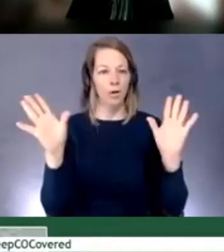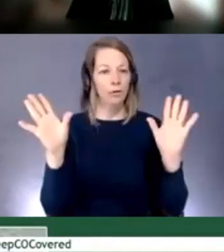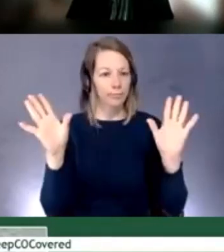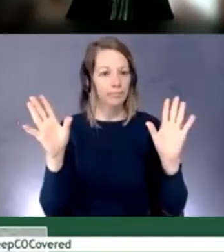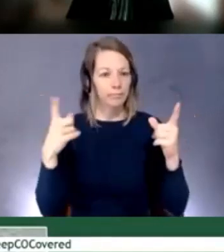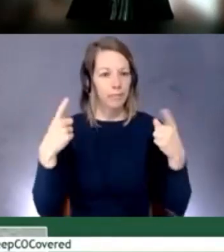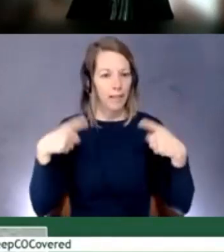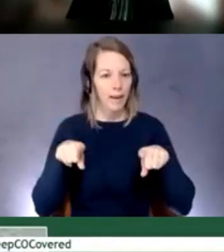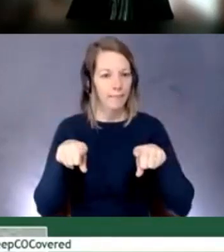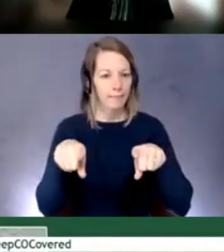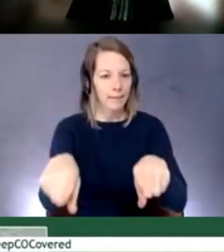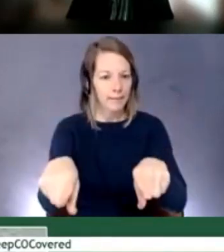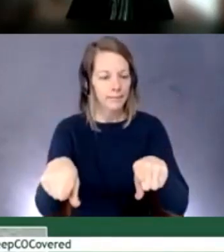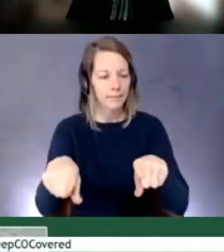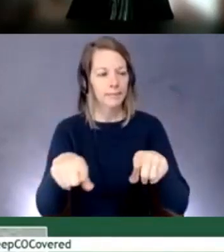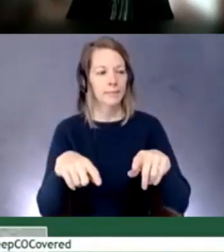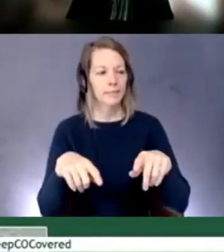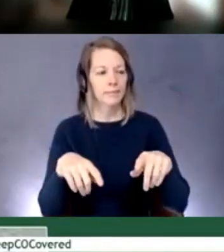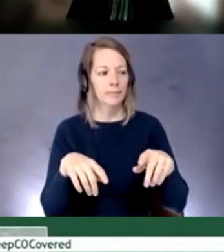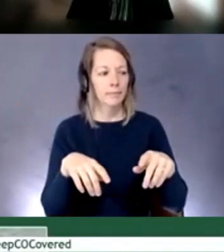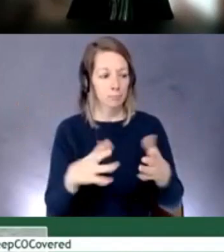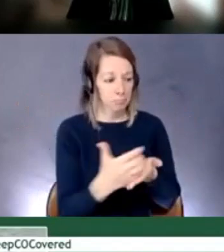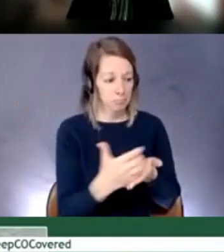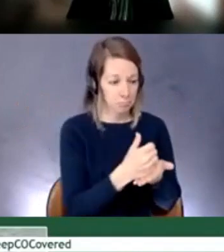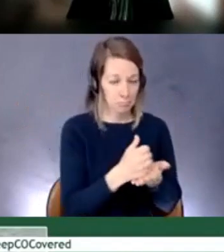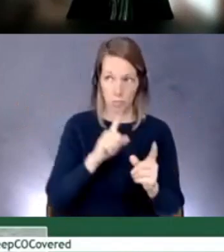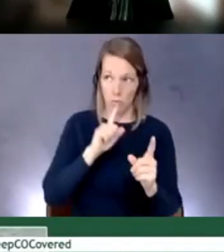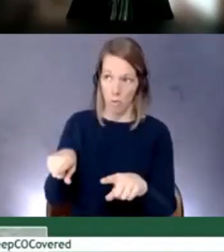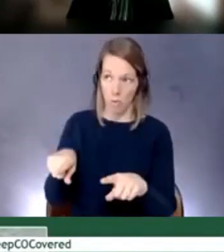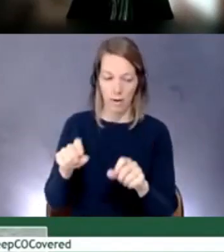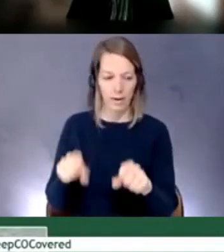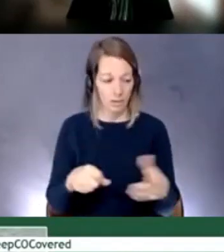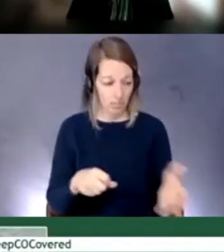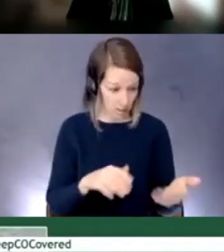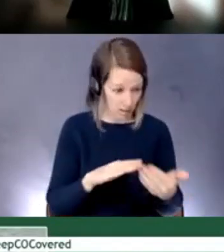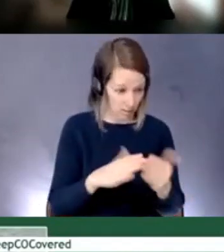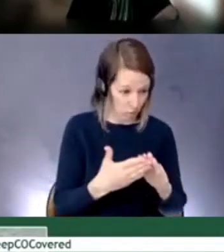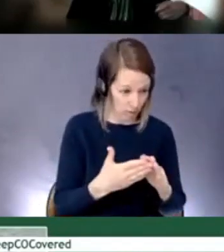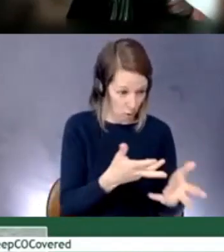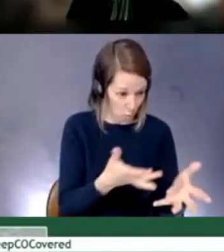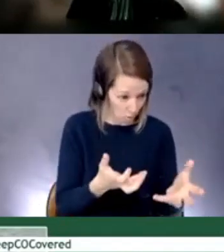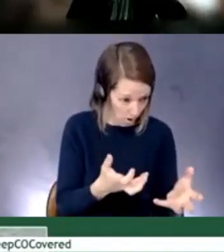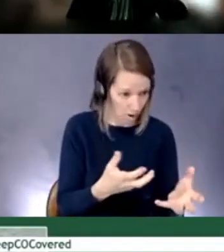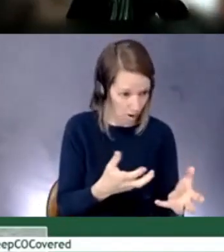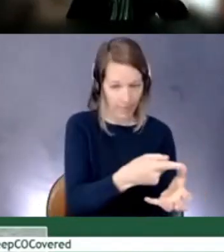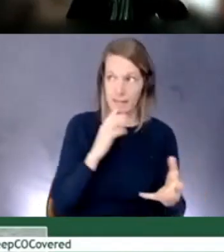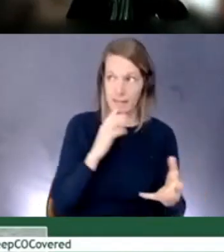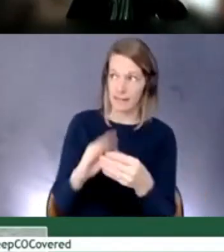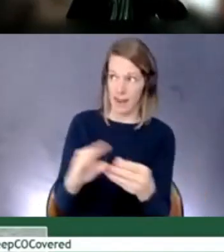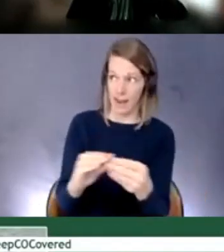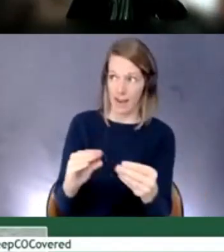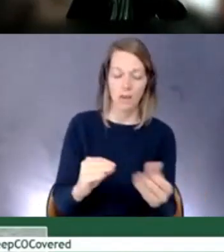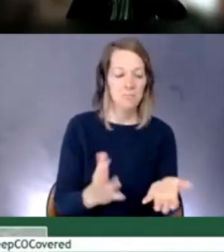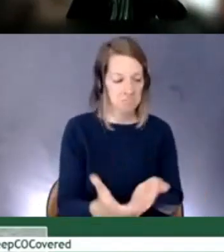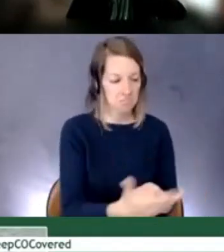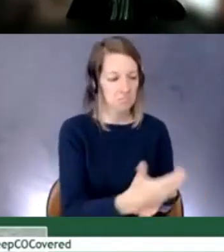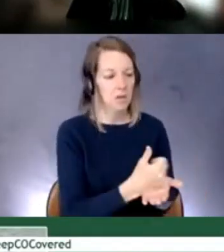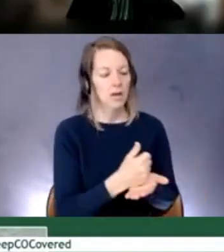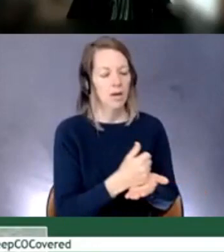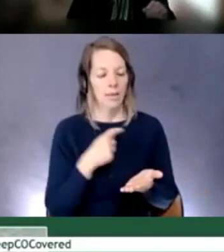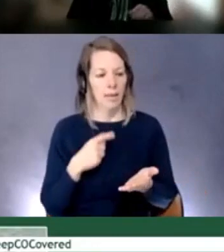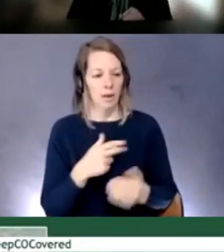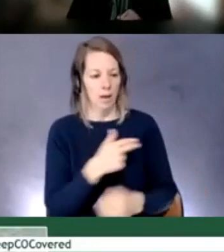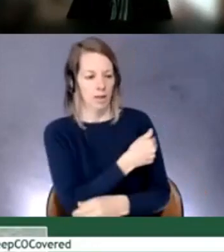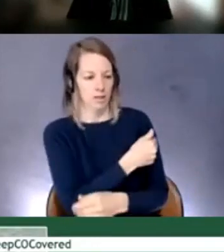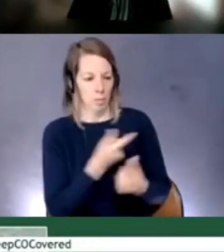we can be able to report that and understand between what the community is voicing as the needs for benefits from the hospitals and then where the